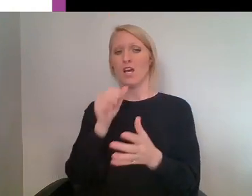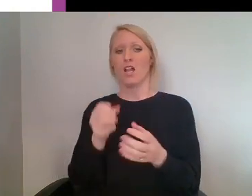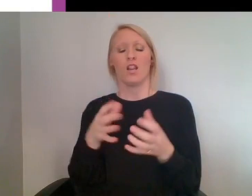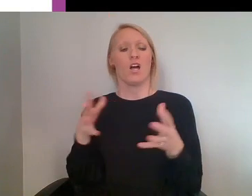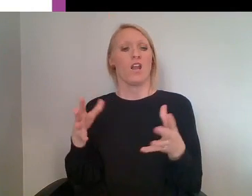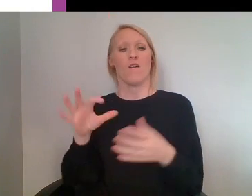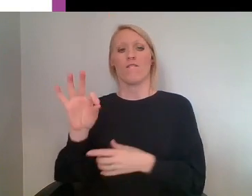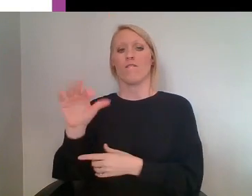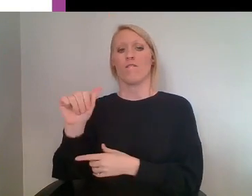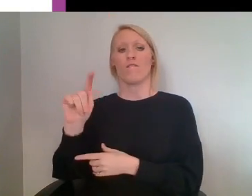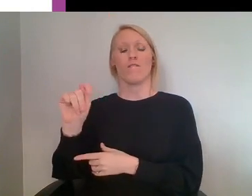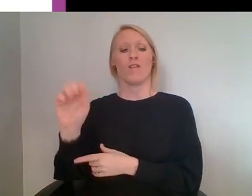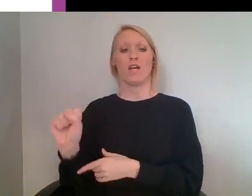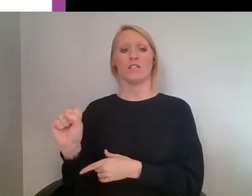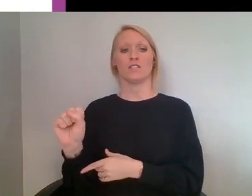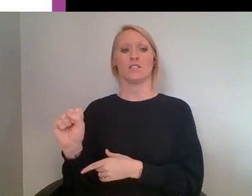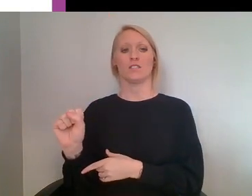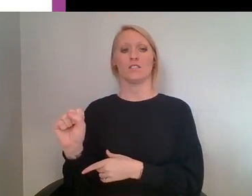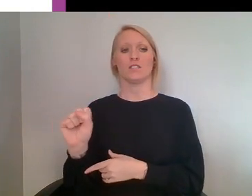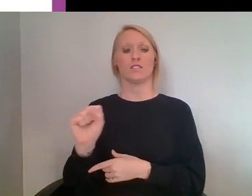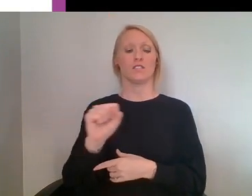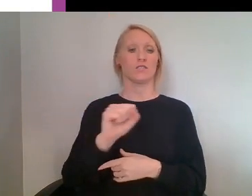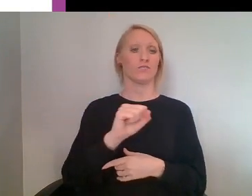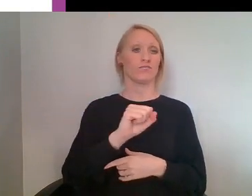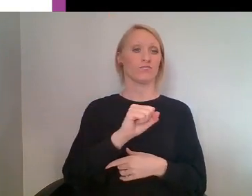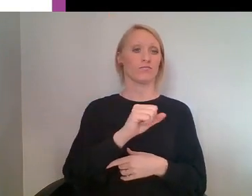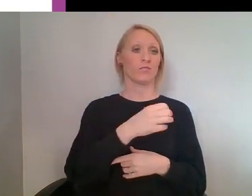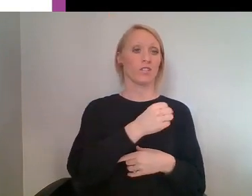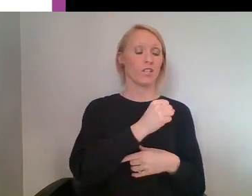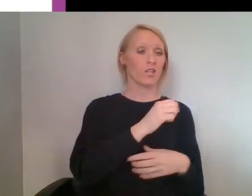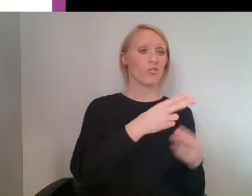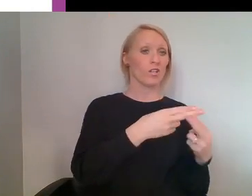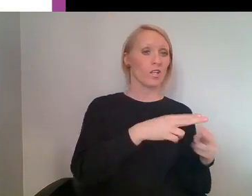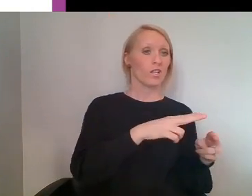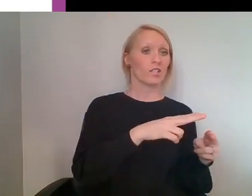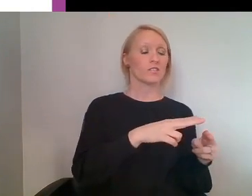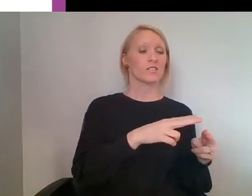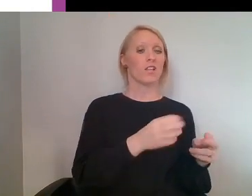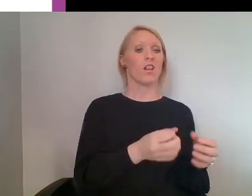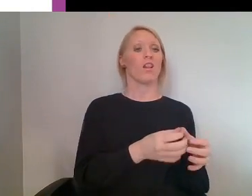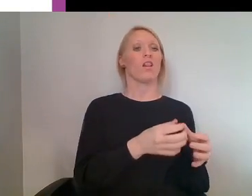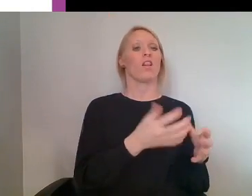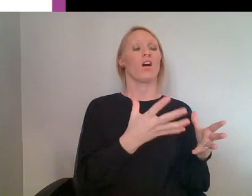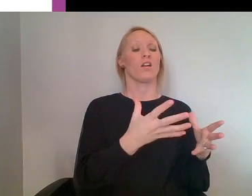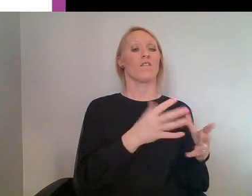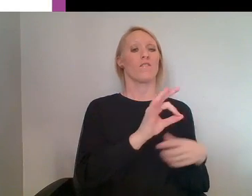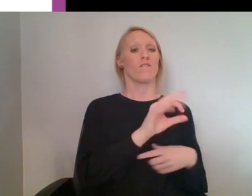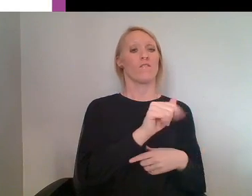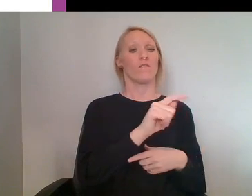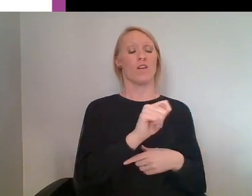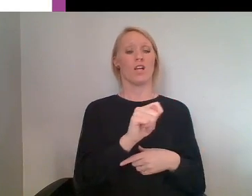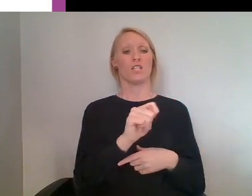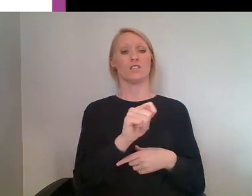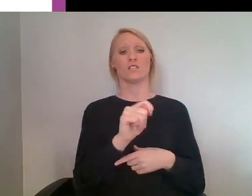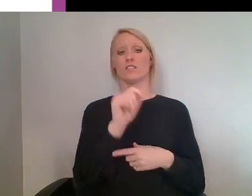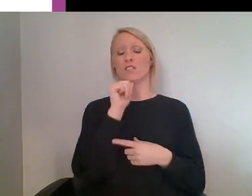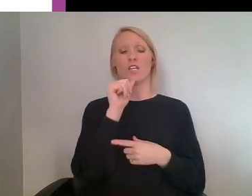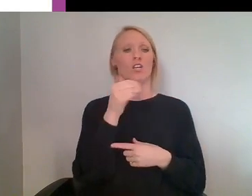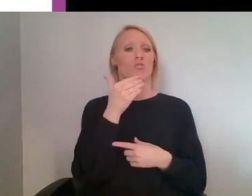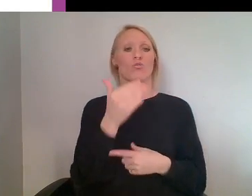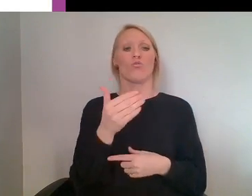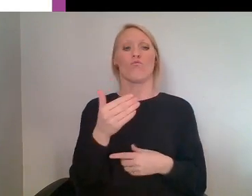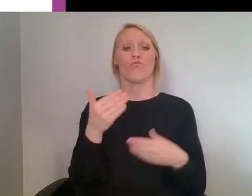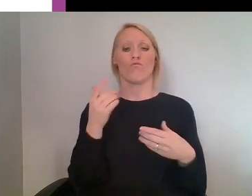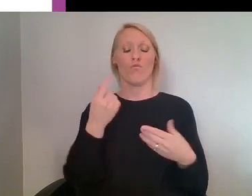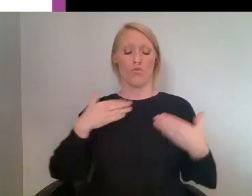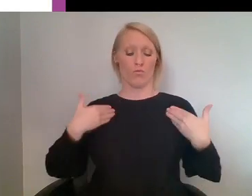dairy is how saturated fats, or fats that come from animal products, are harder on our body. So if you're